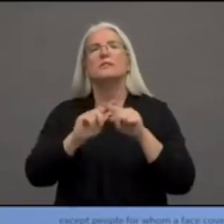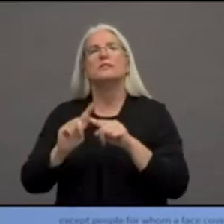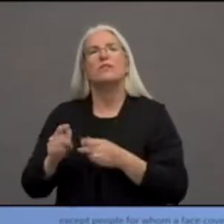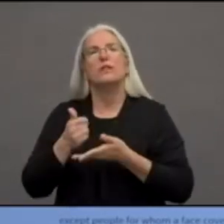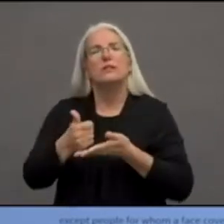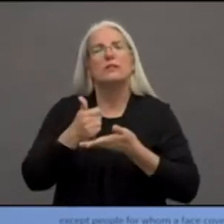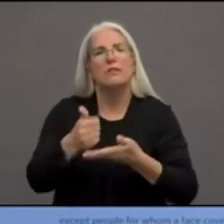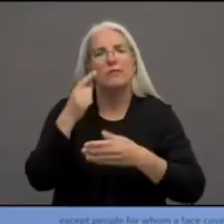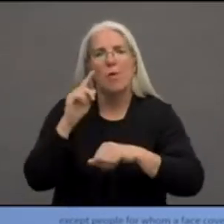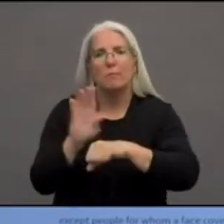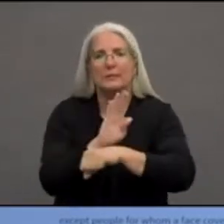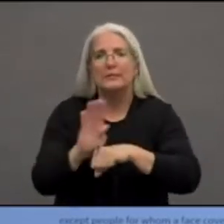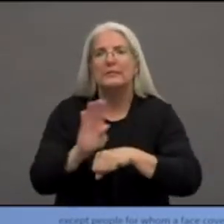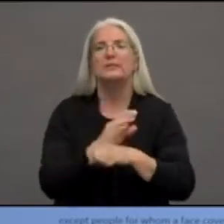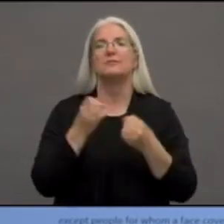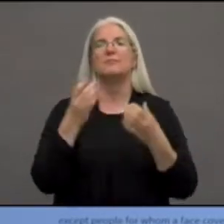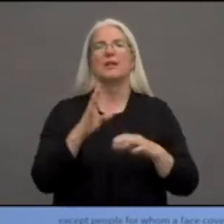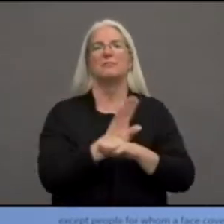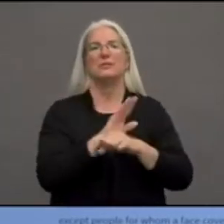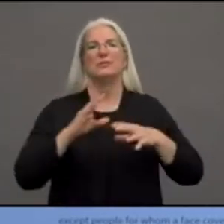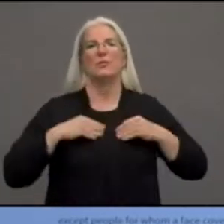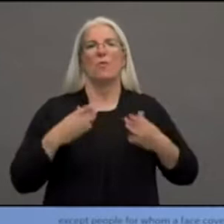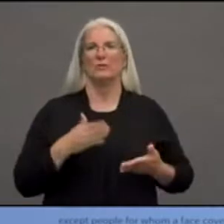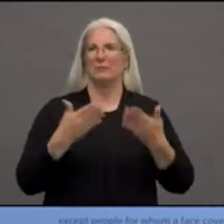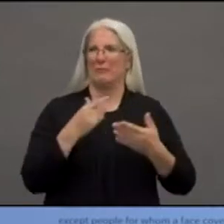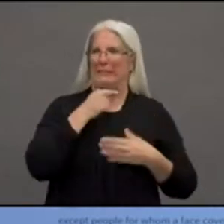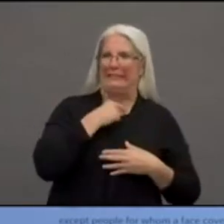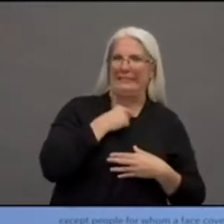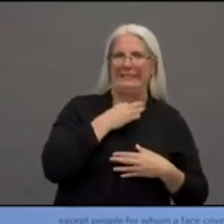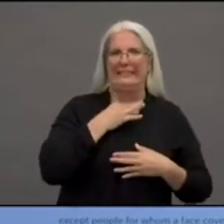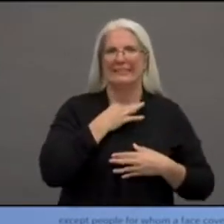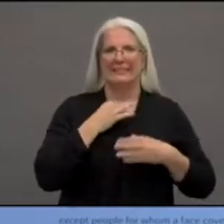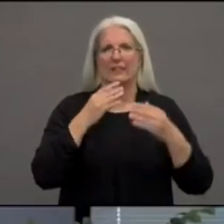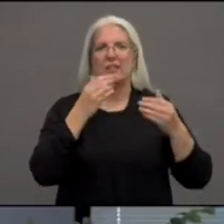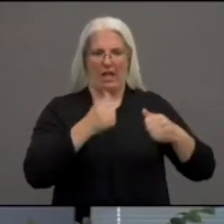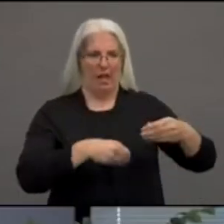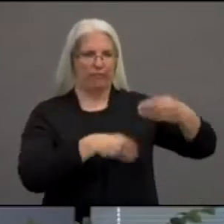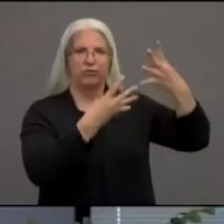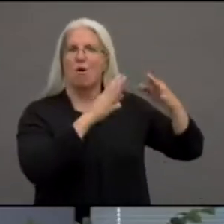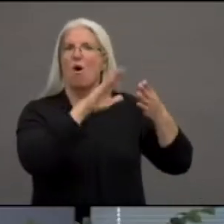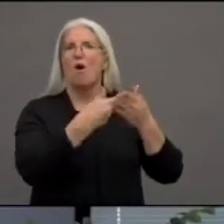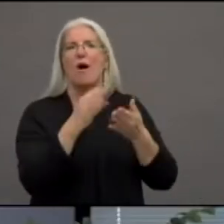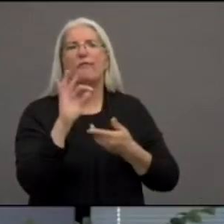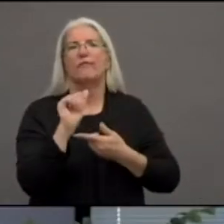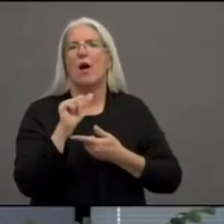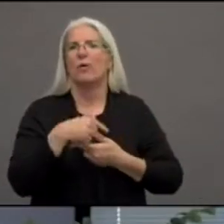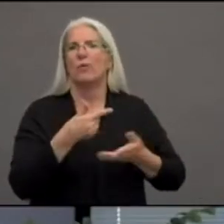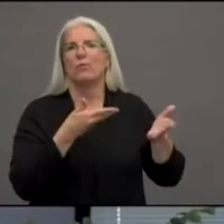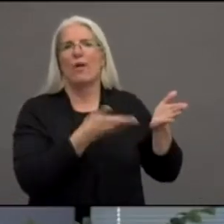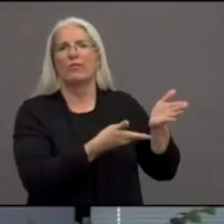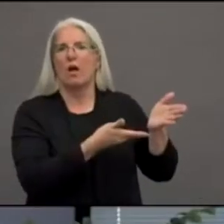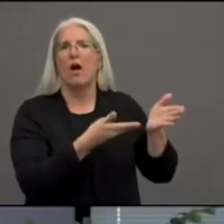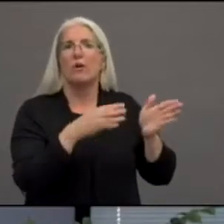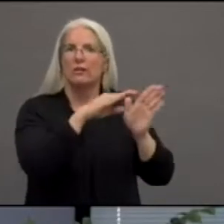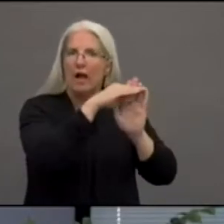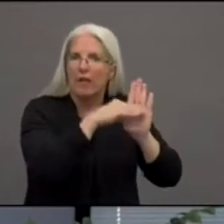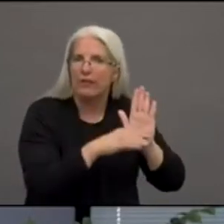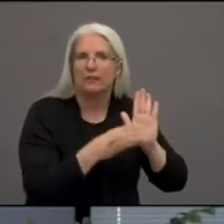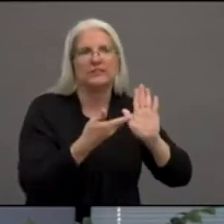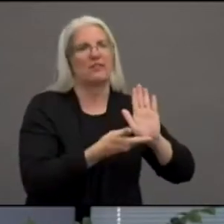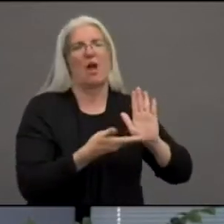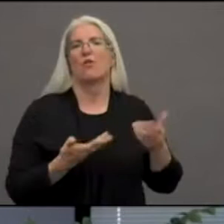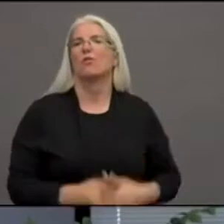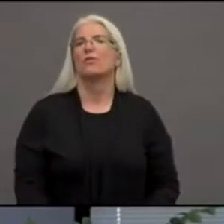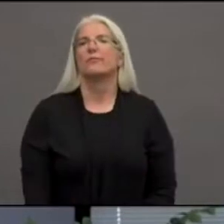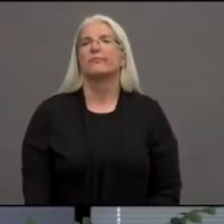owners to the county. And hopefully those answers will help other business owners that may be confused about the guidelines. Also, we have a call center, a